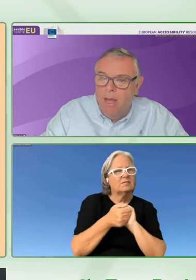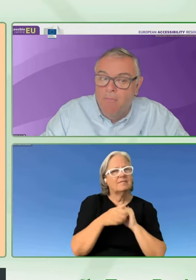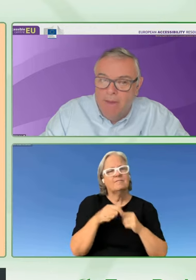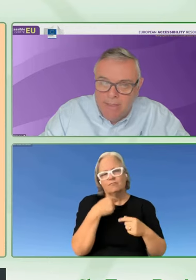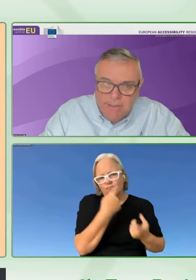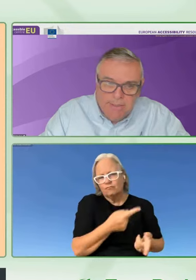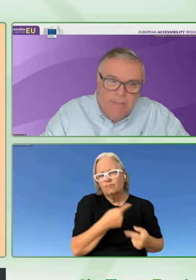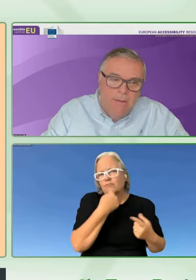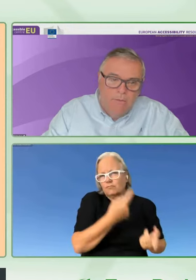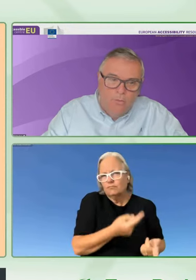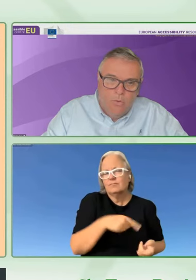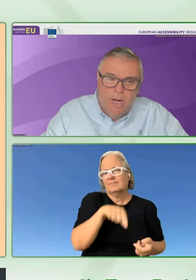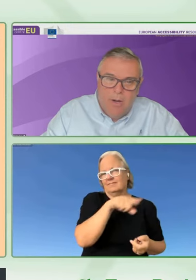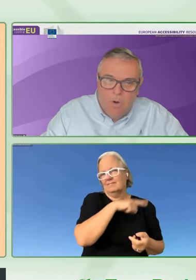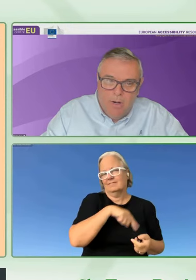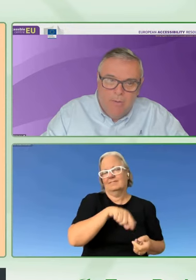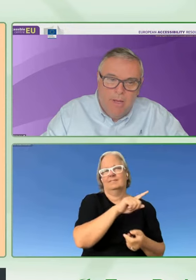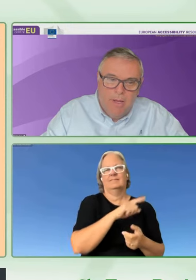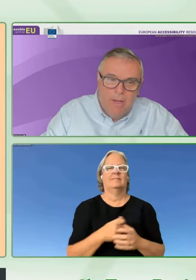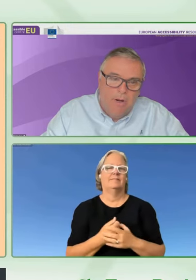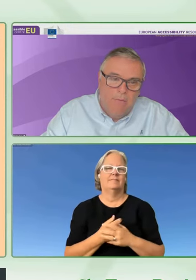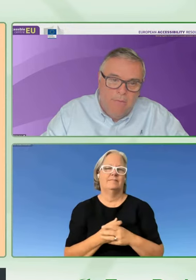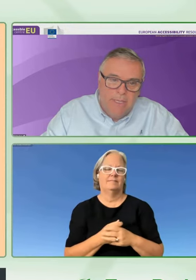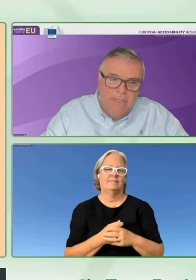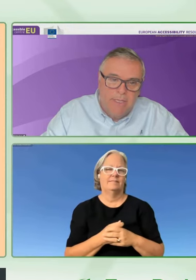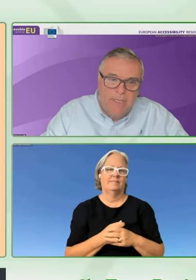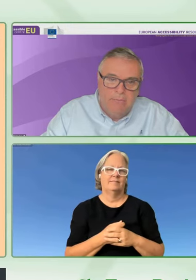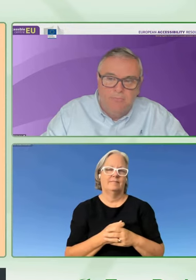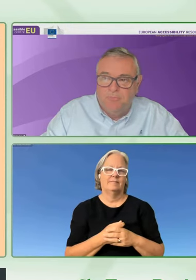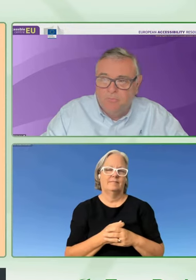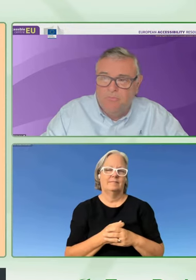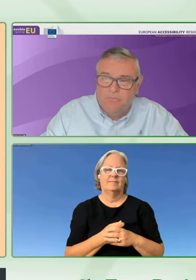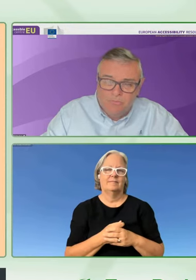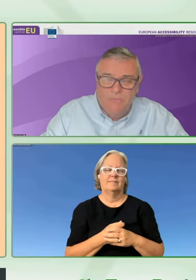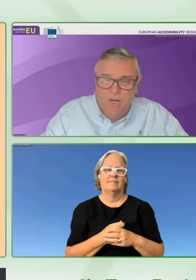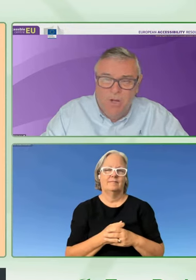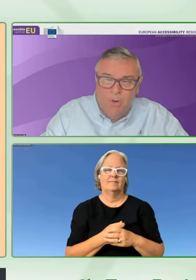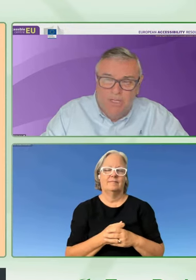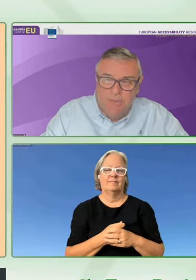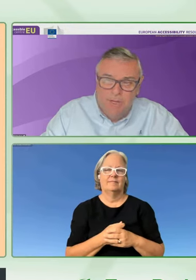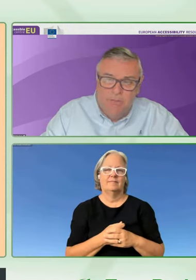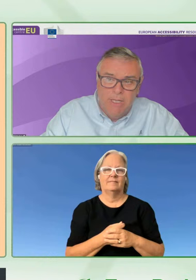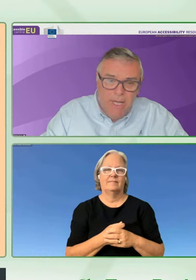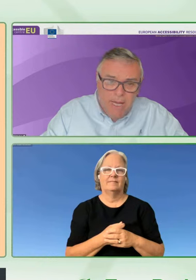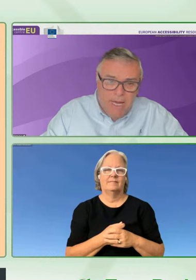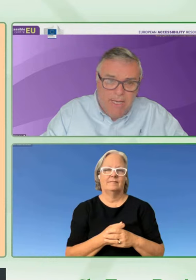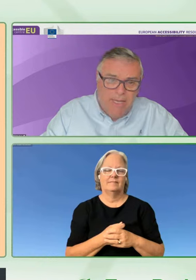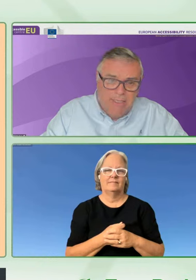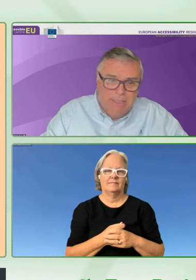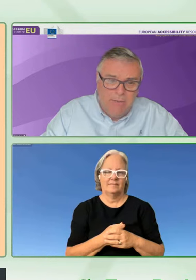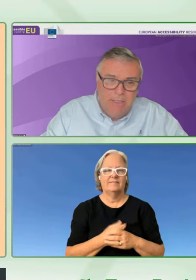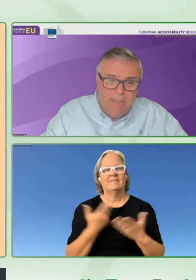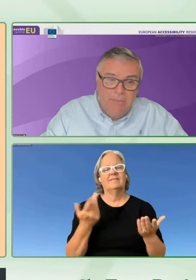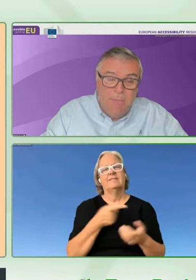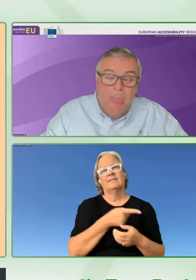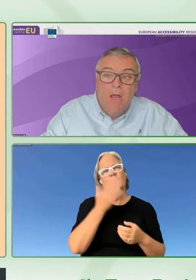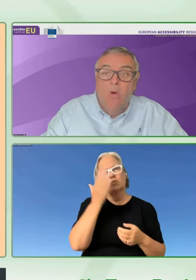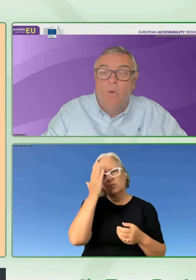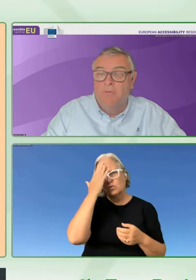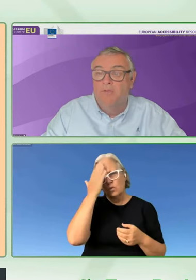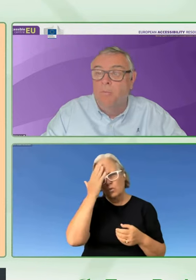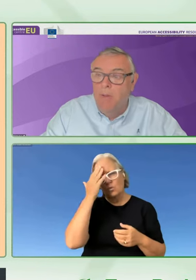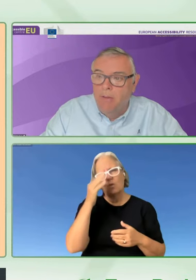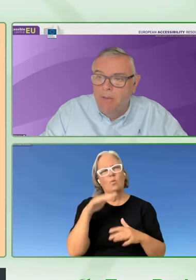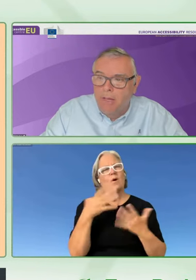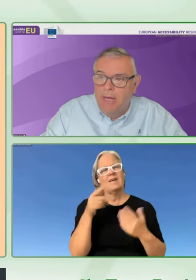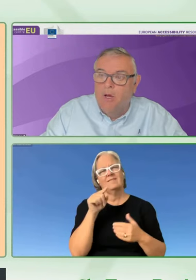mainly events to award this knowledge about accessibility. We